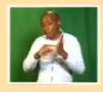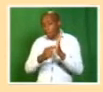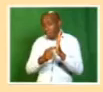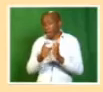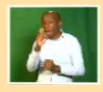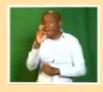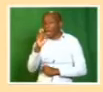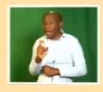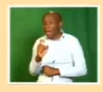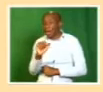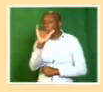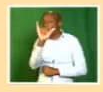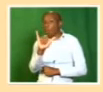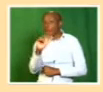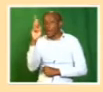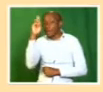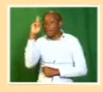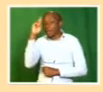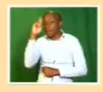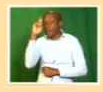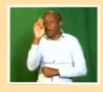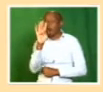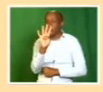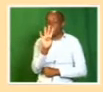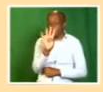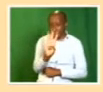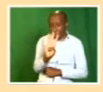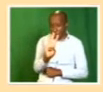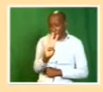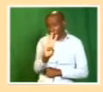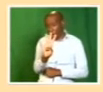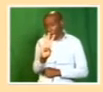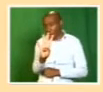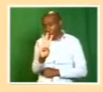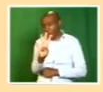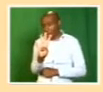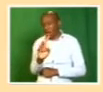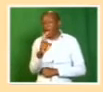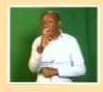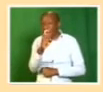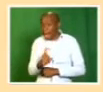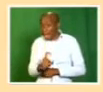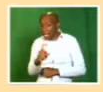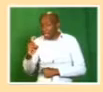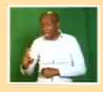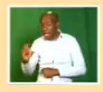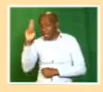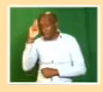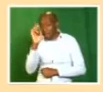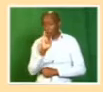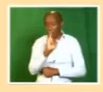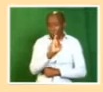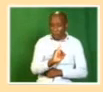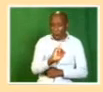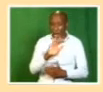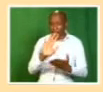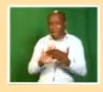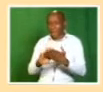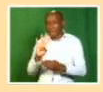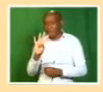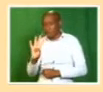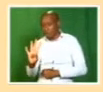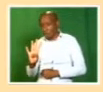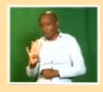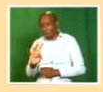our y-intercept is 4, our x-intercept 1 and 4,